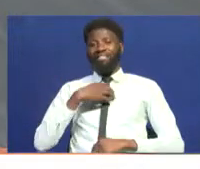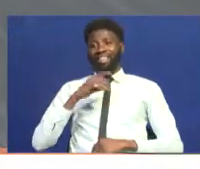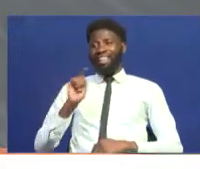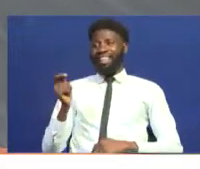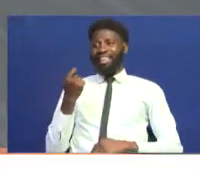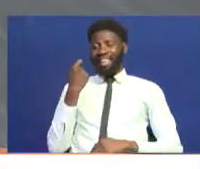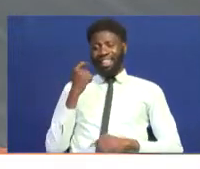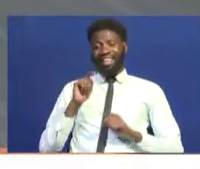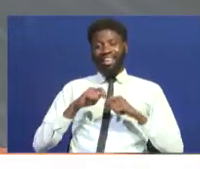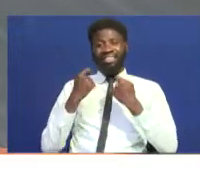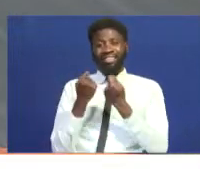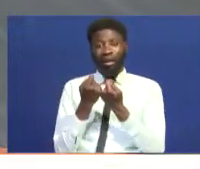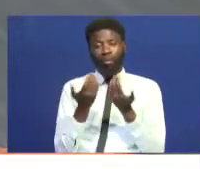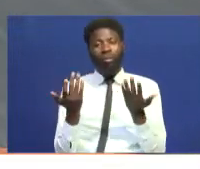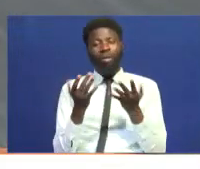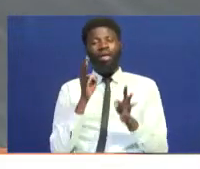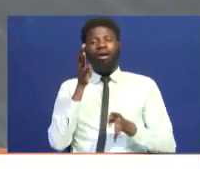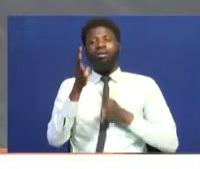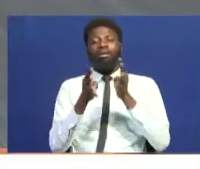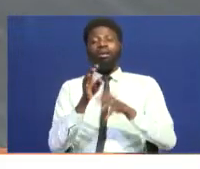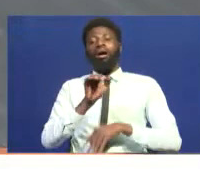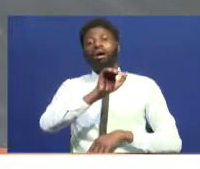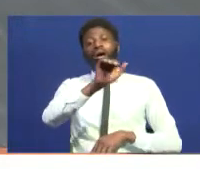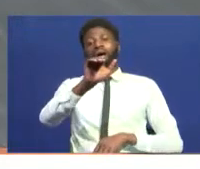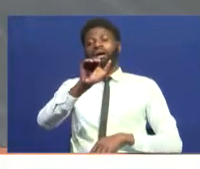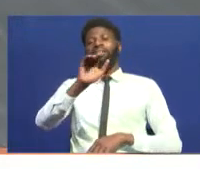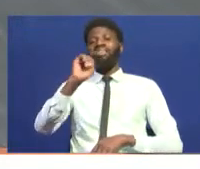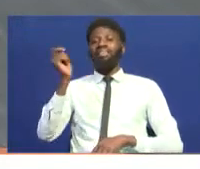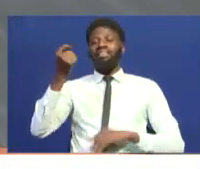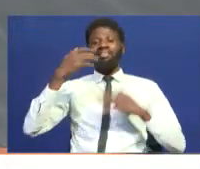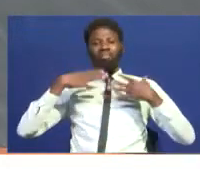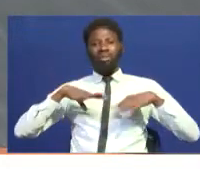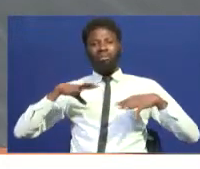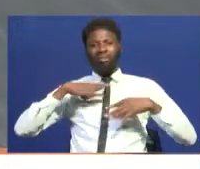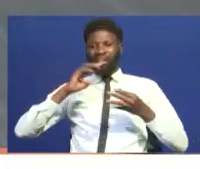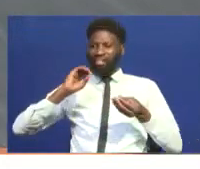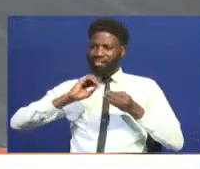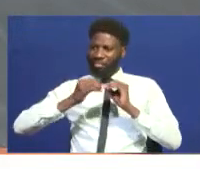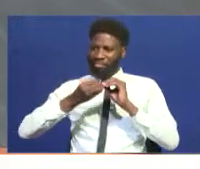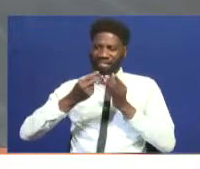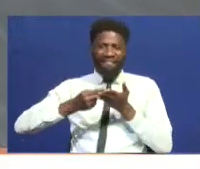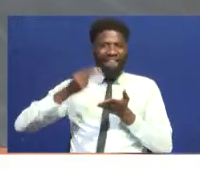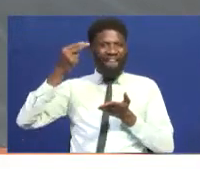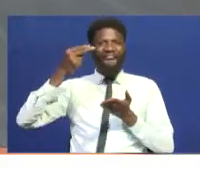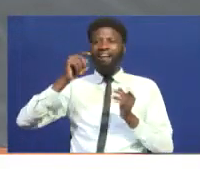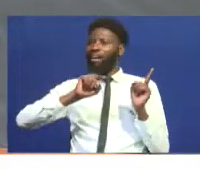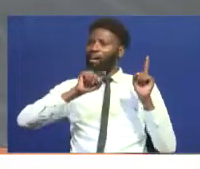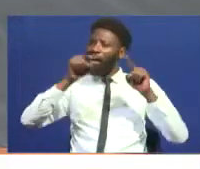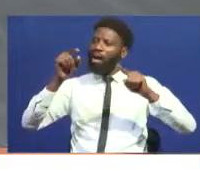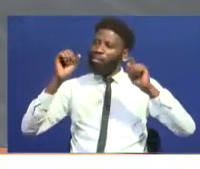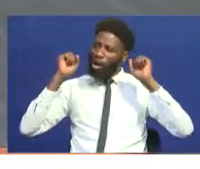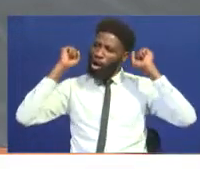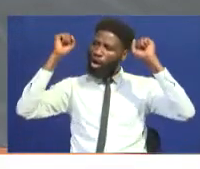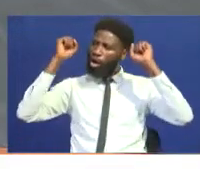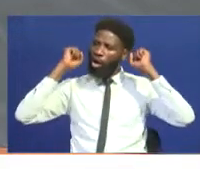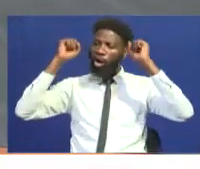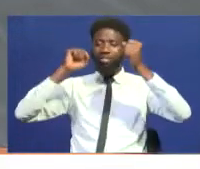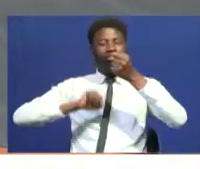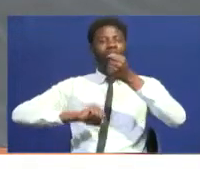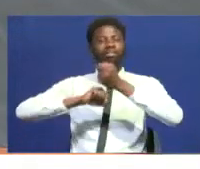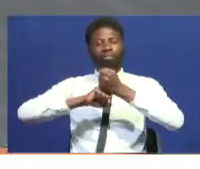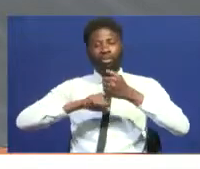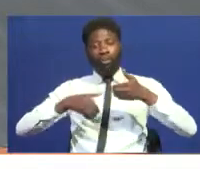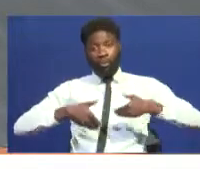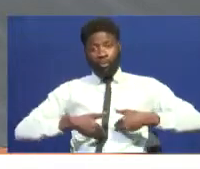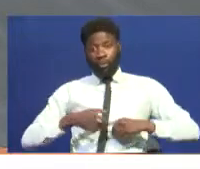Stadium, where he urged Kenyan fans to turn out in large numbers to cheer the youngsters who are on the verge of making history